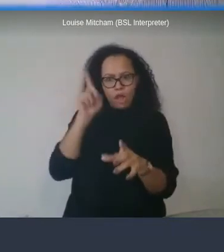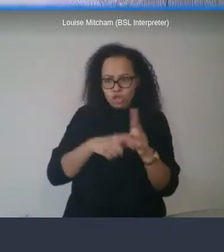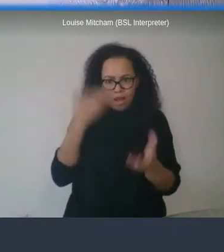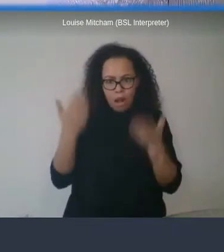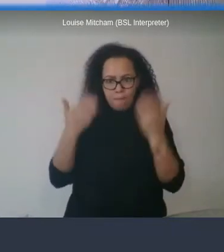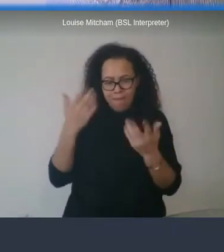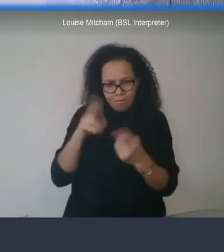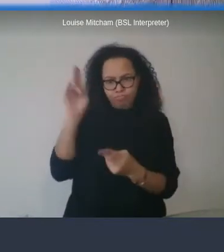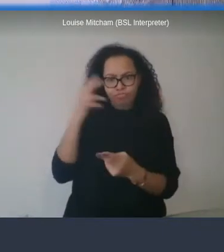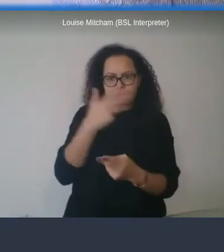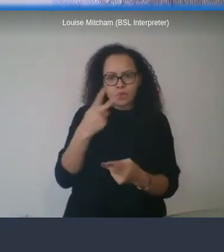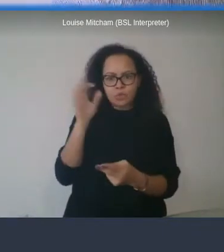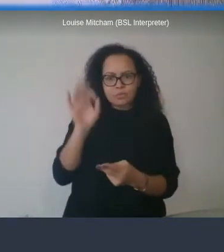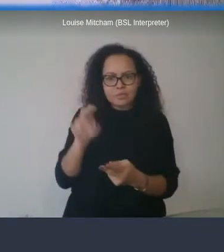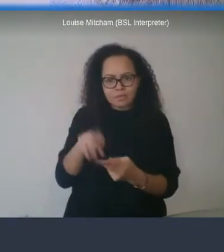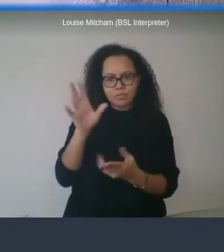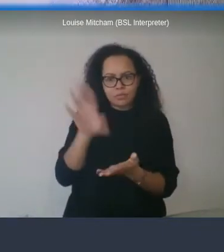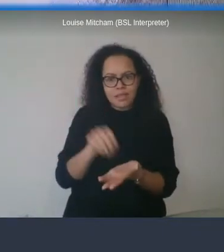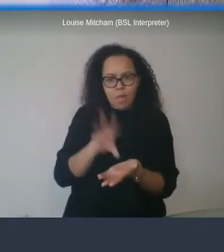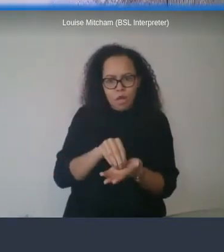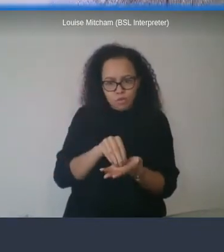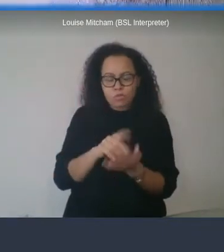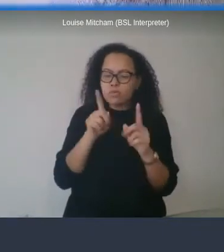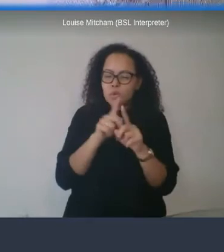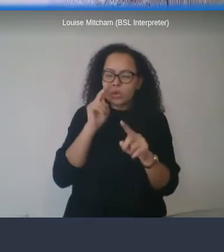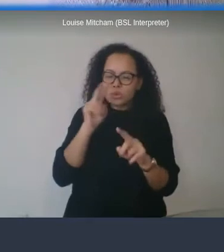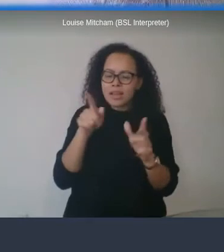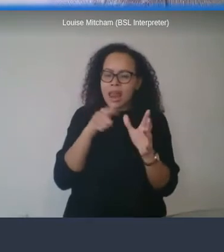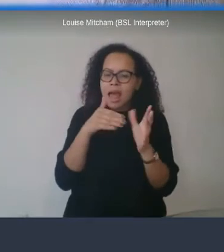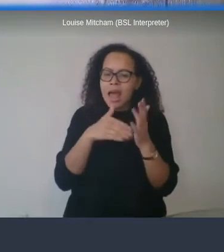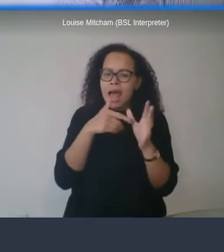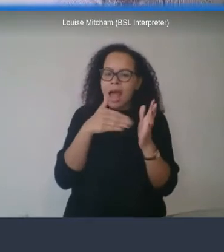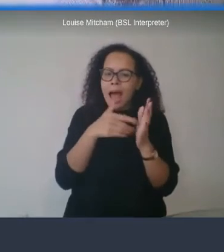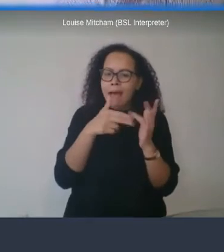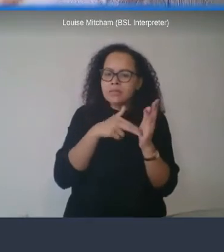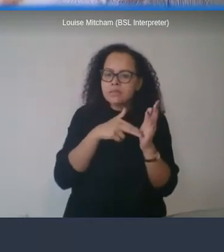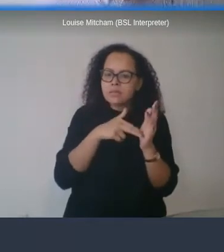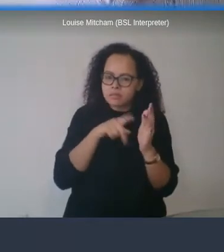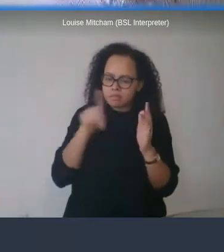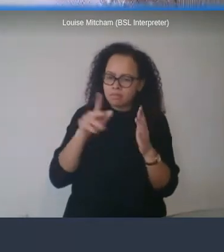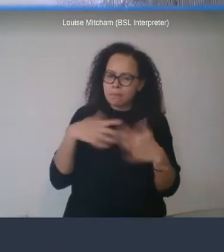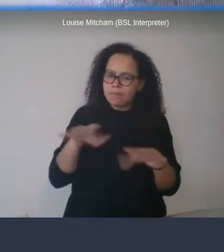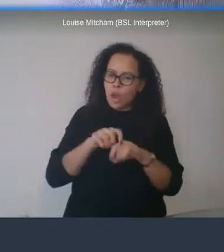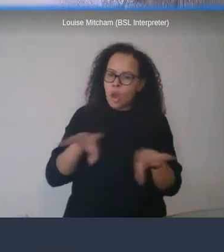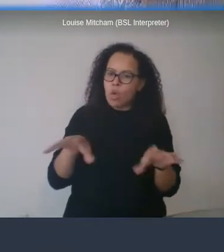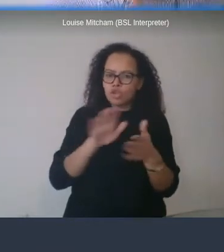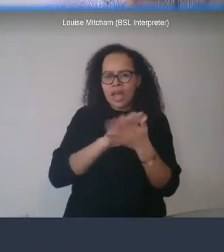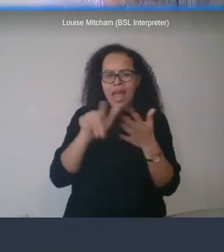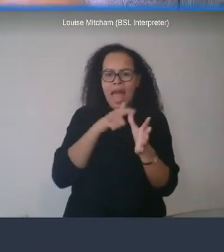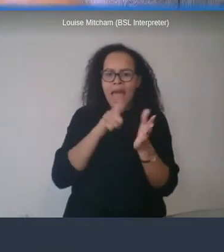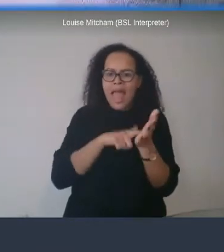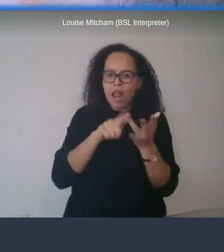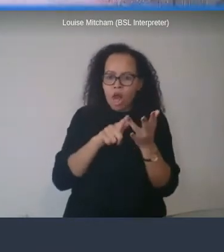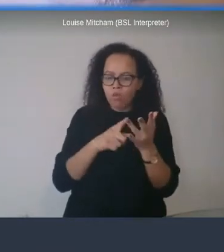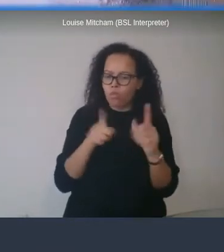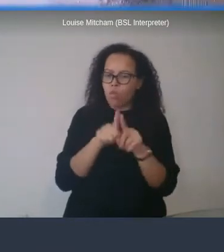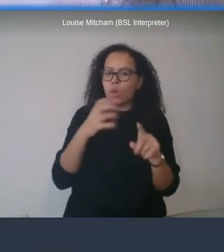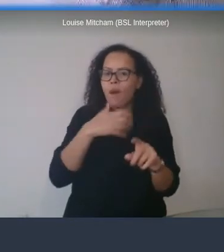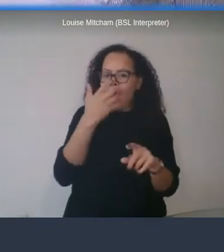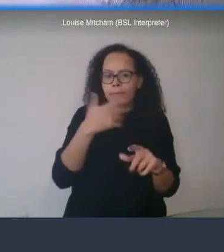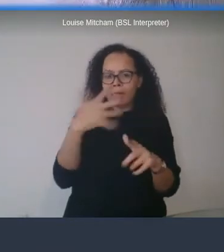And we see in the likes of Amazon launch, Amazon Halo, and Apple coming in with Apple Fitness, so